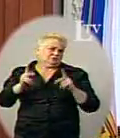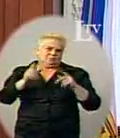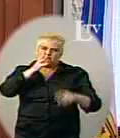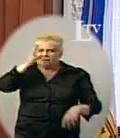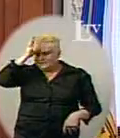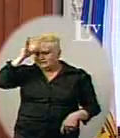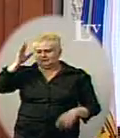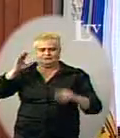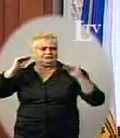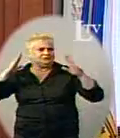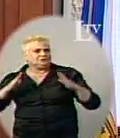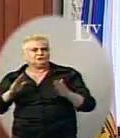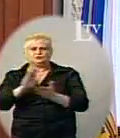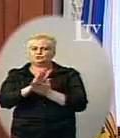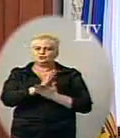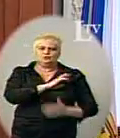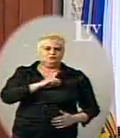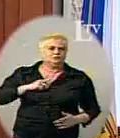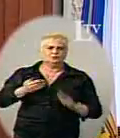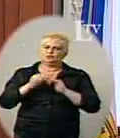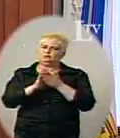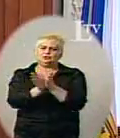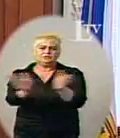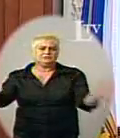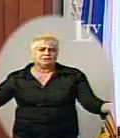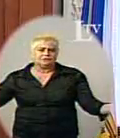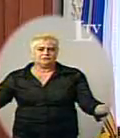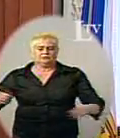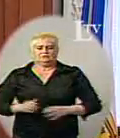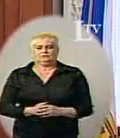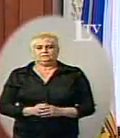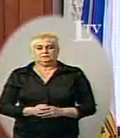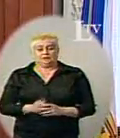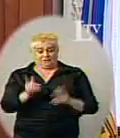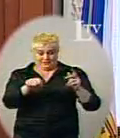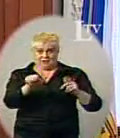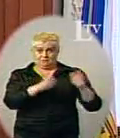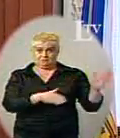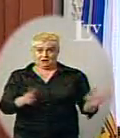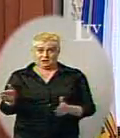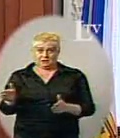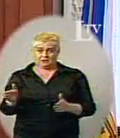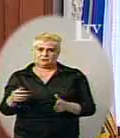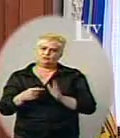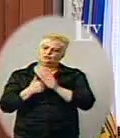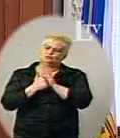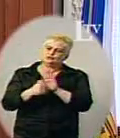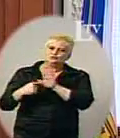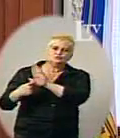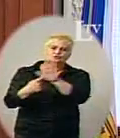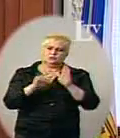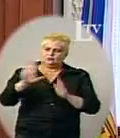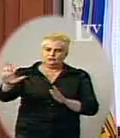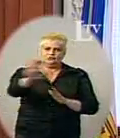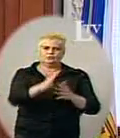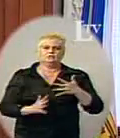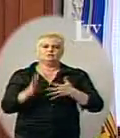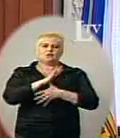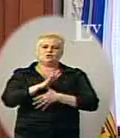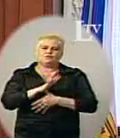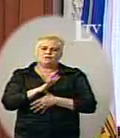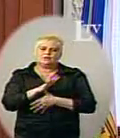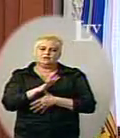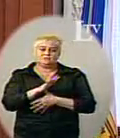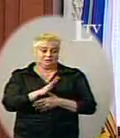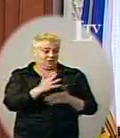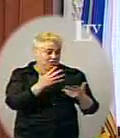boards, employers, and community members. The plan reflects their priorities. It builds on what is working